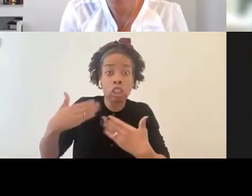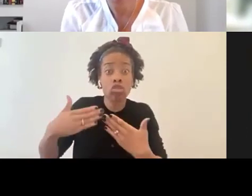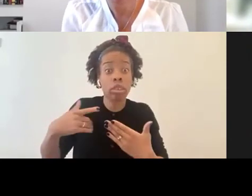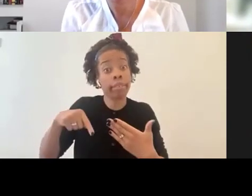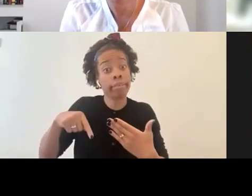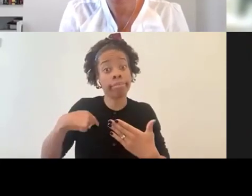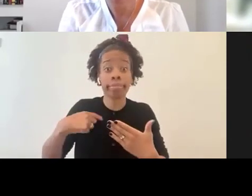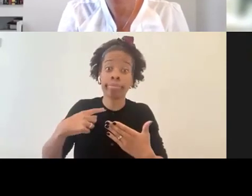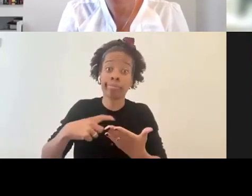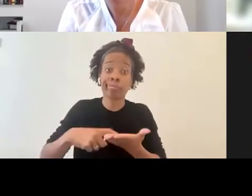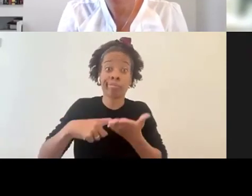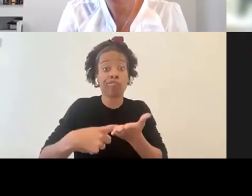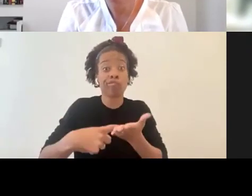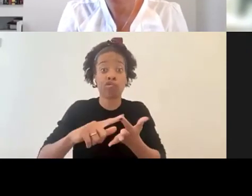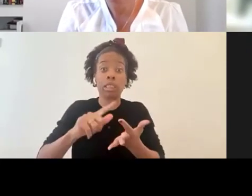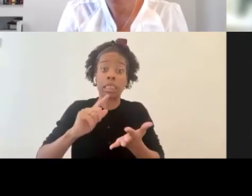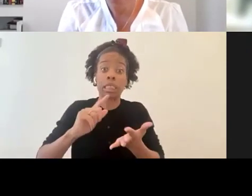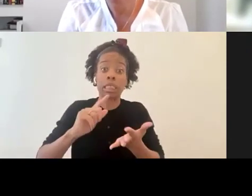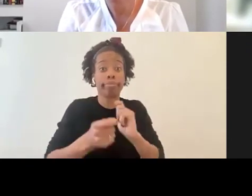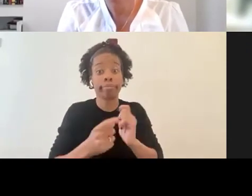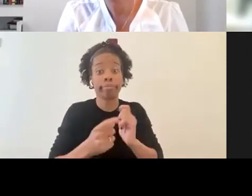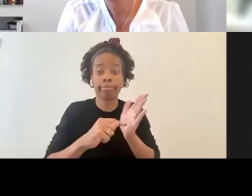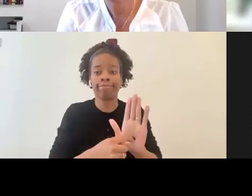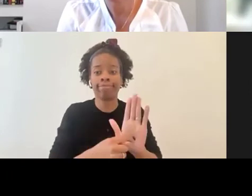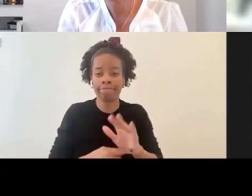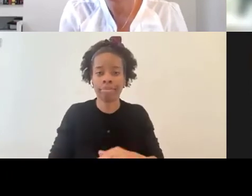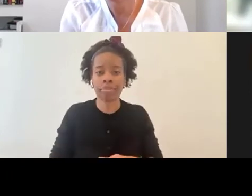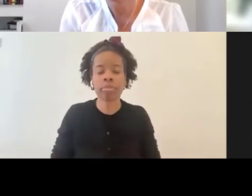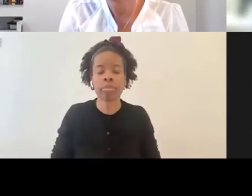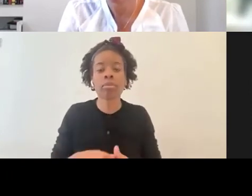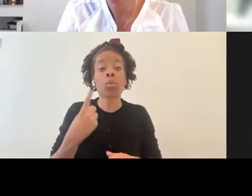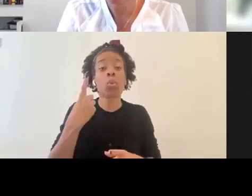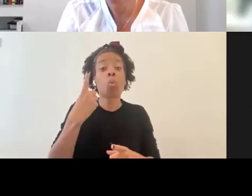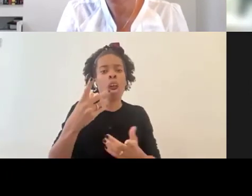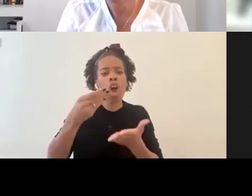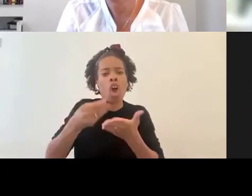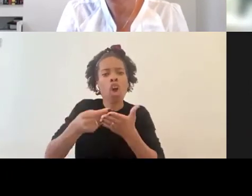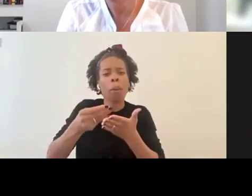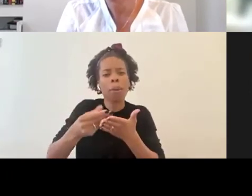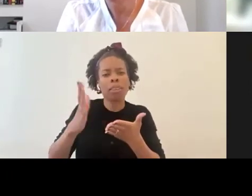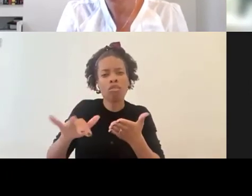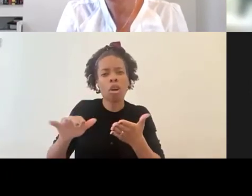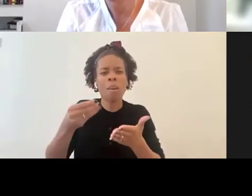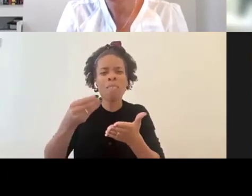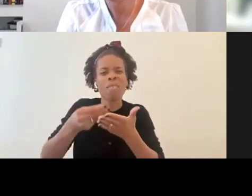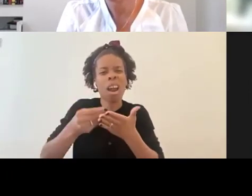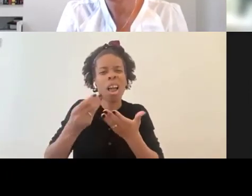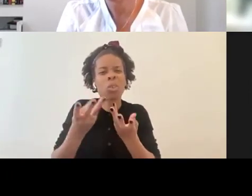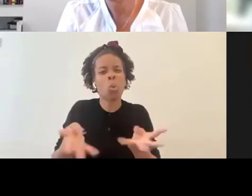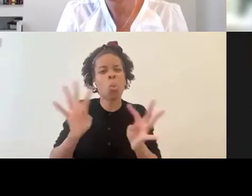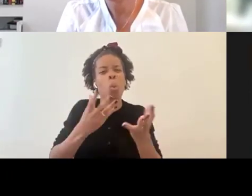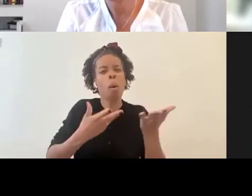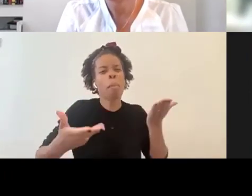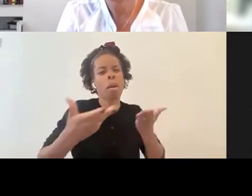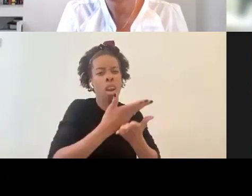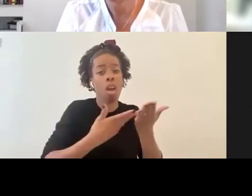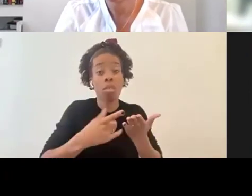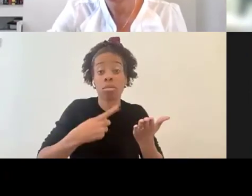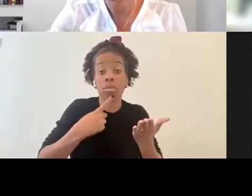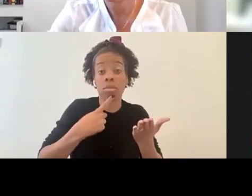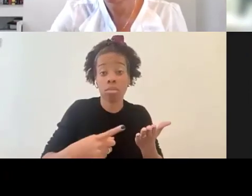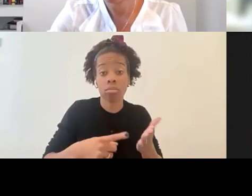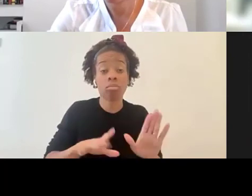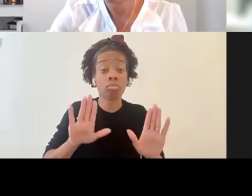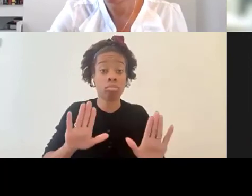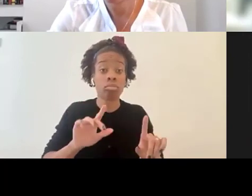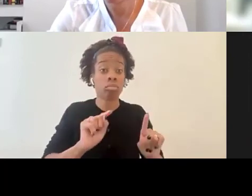economist in a finance webinar basically said that everything that Africa needs